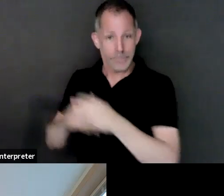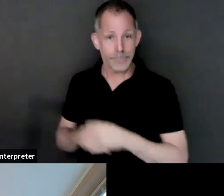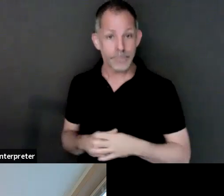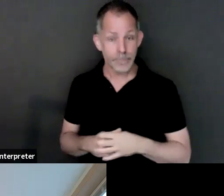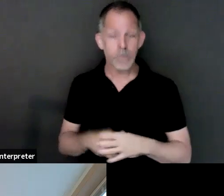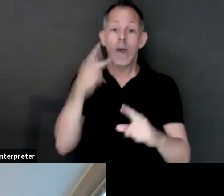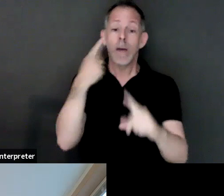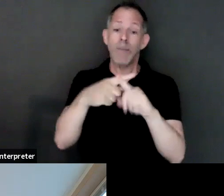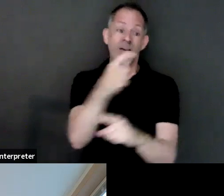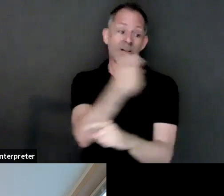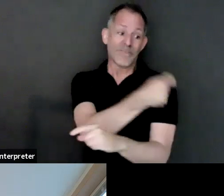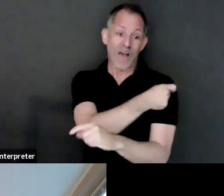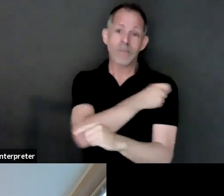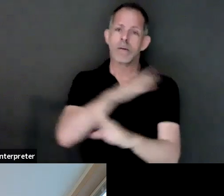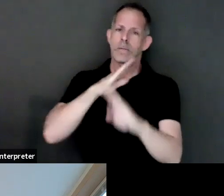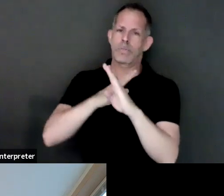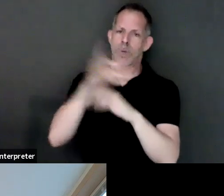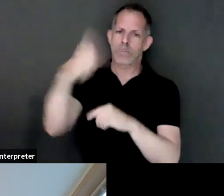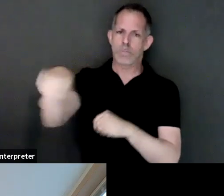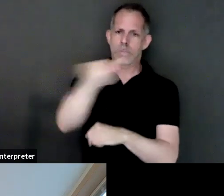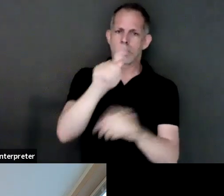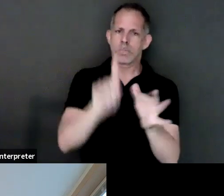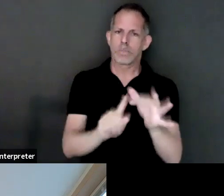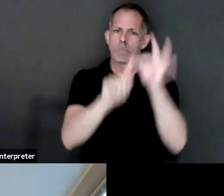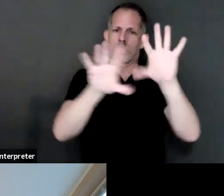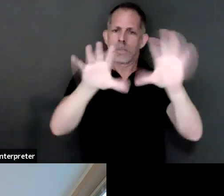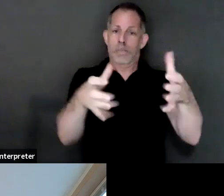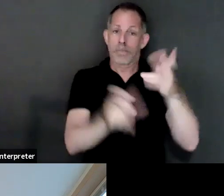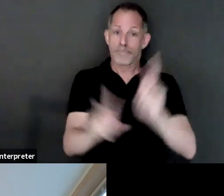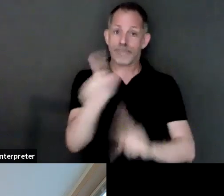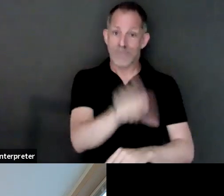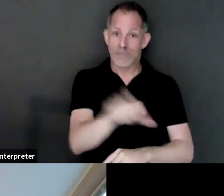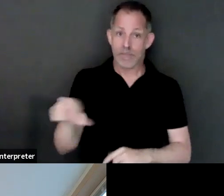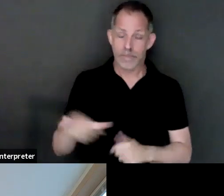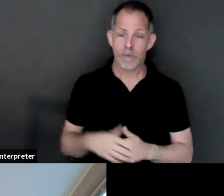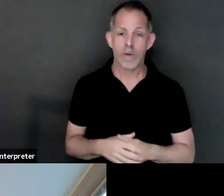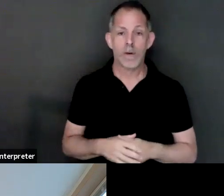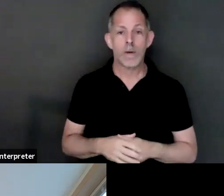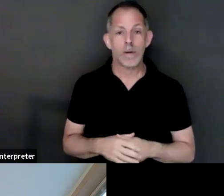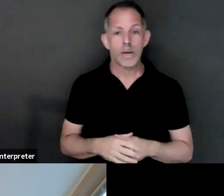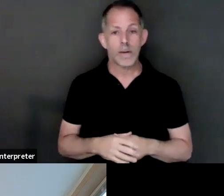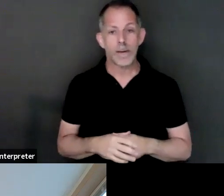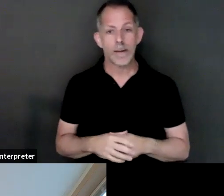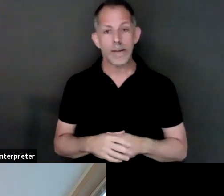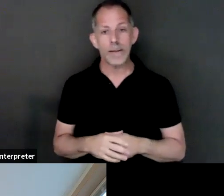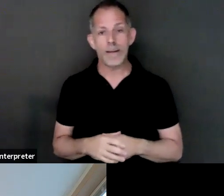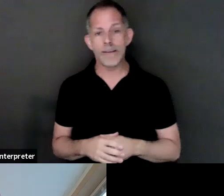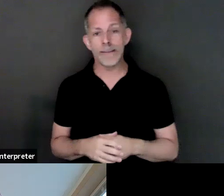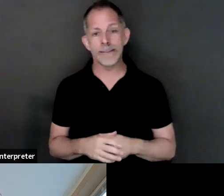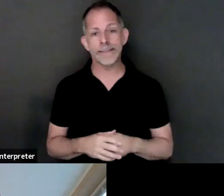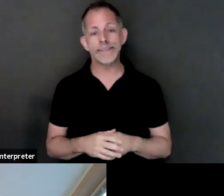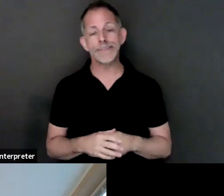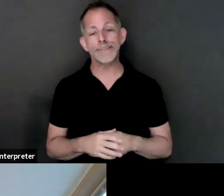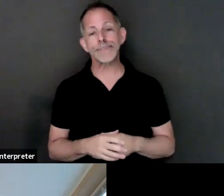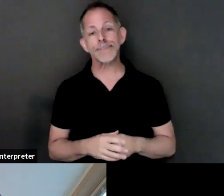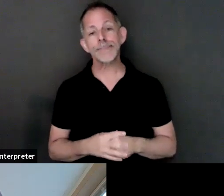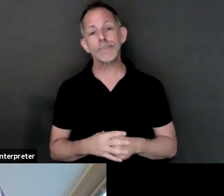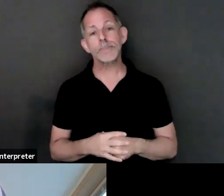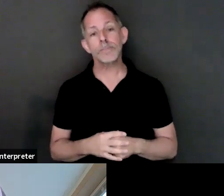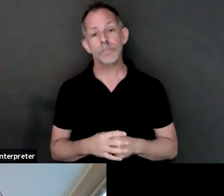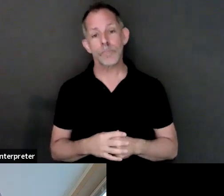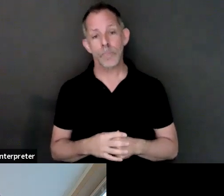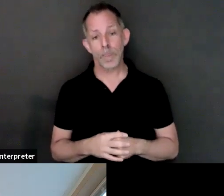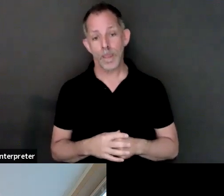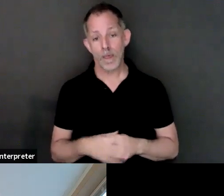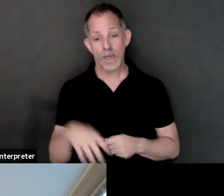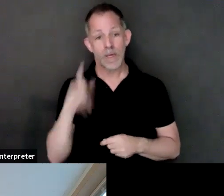as well as developing complications. The higher transmission rate that we're seeing and the increased caseload